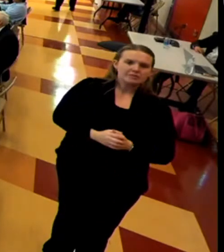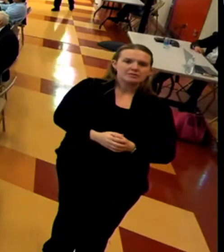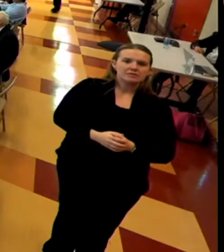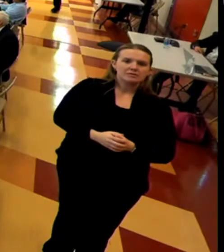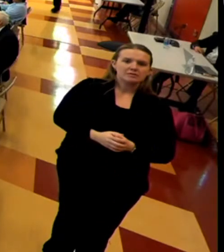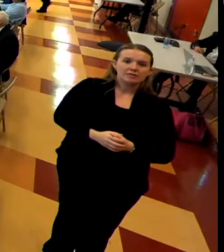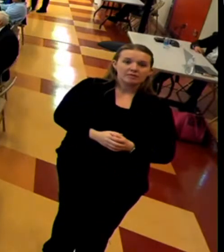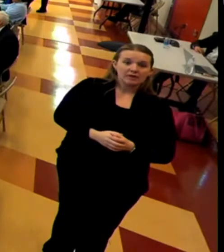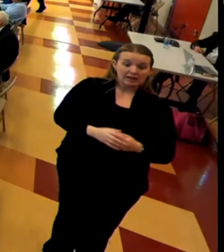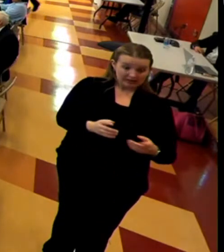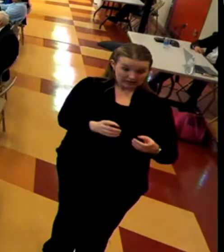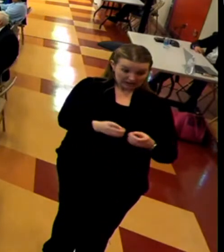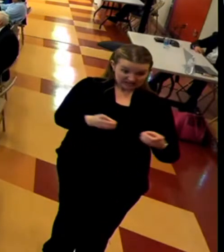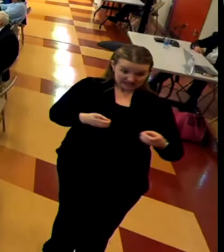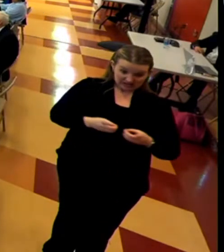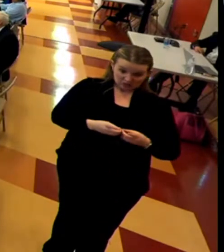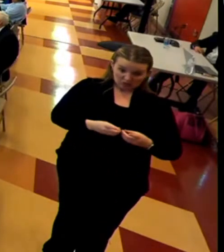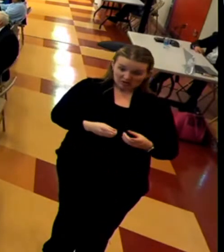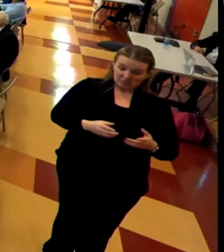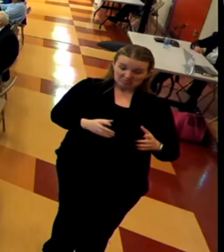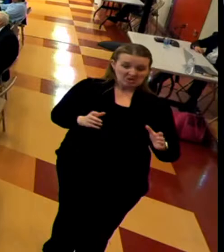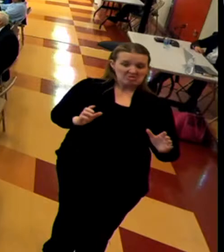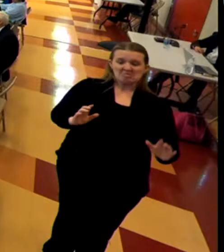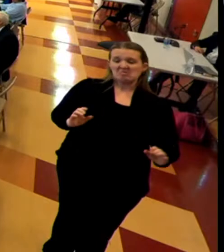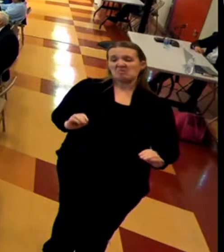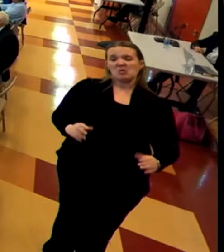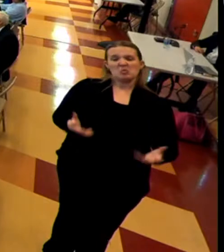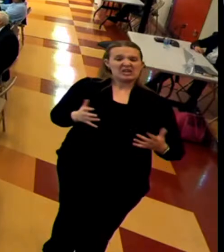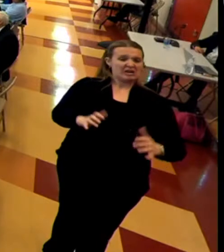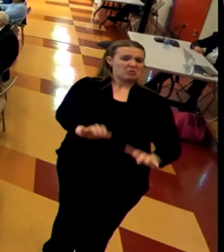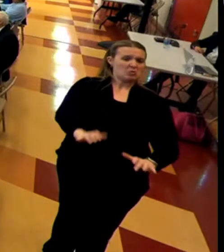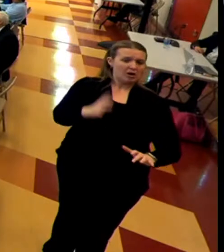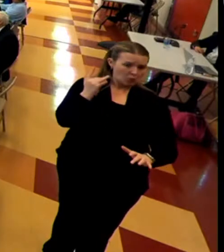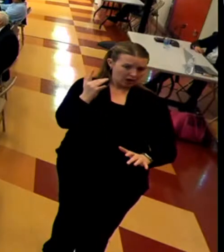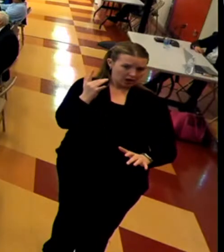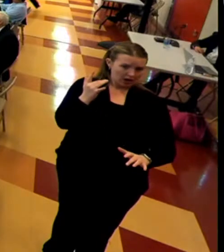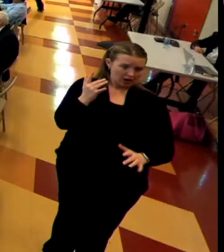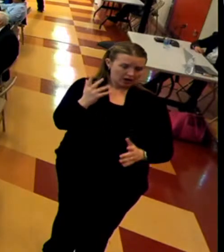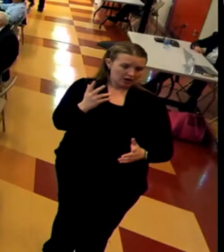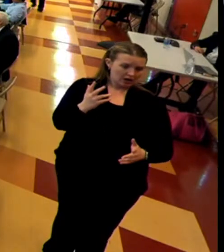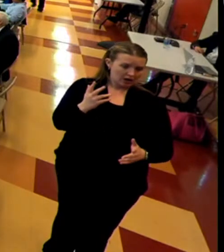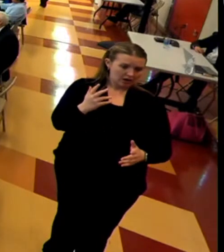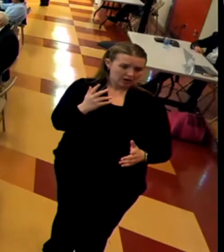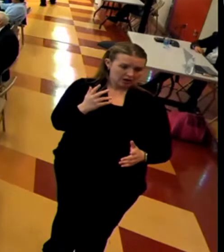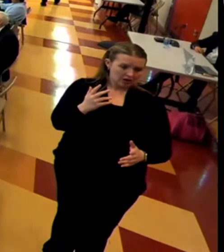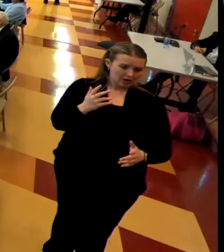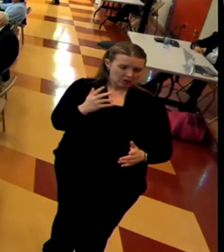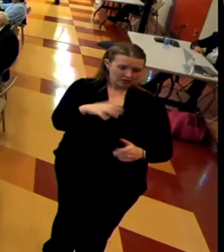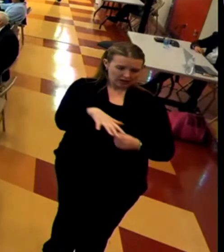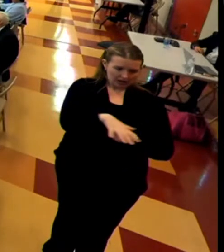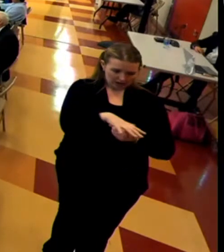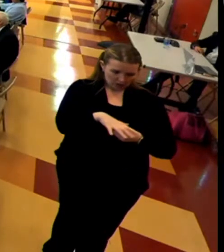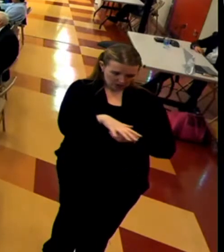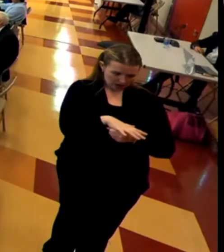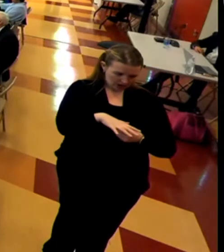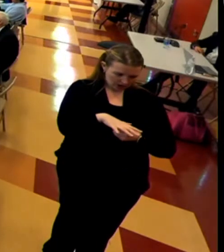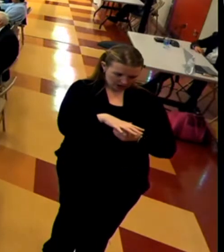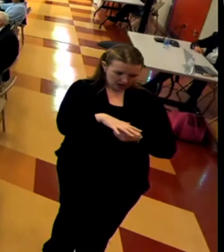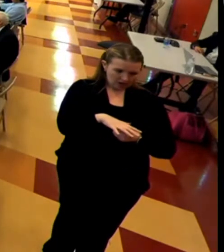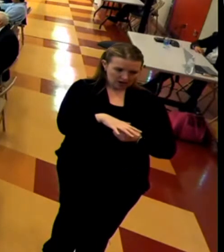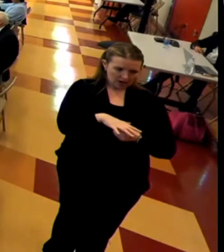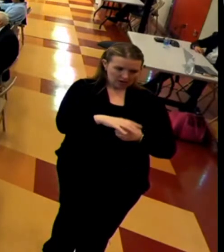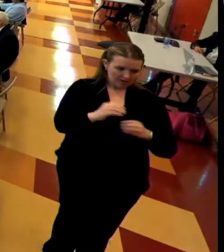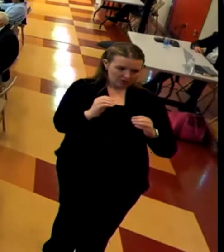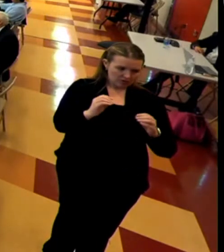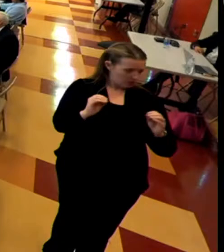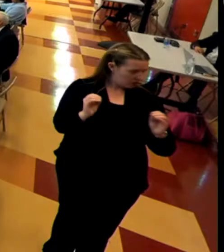Estwood district, nobody wanted it because, or this area, because there's